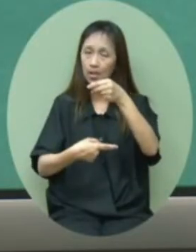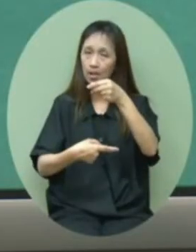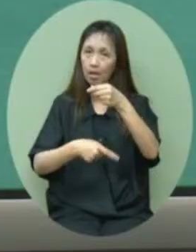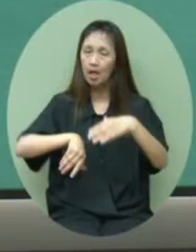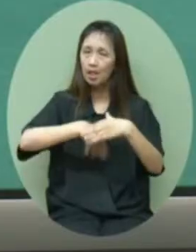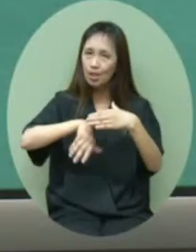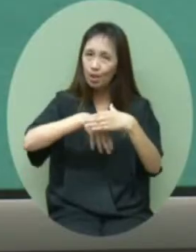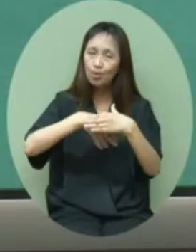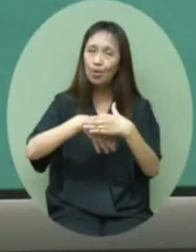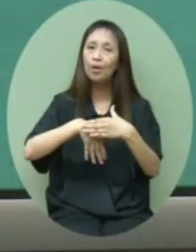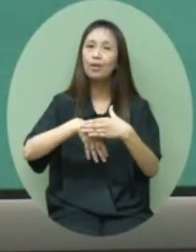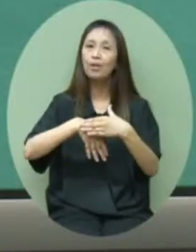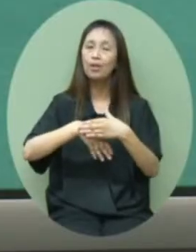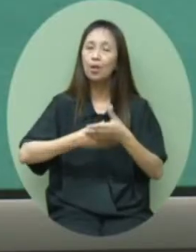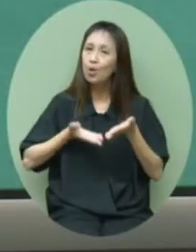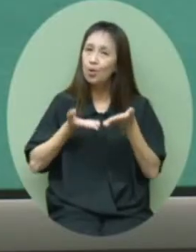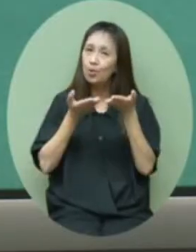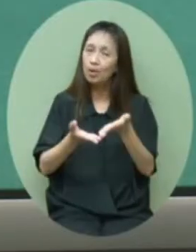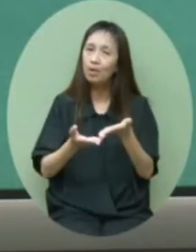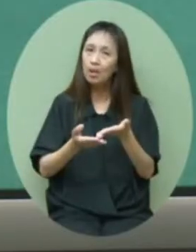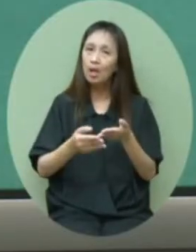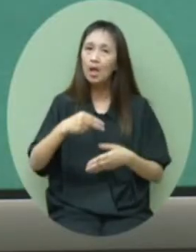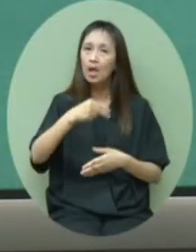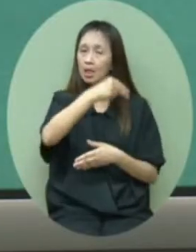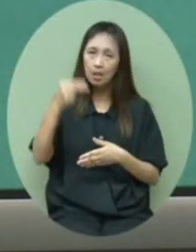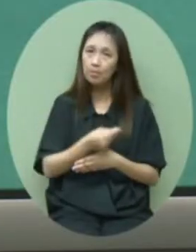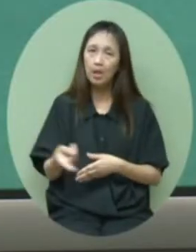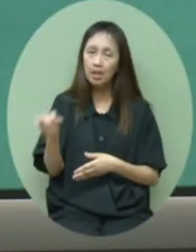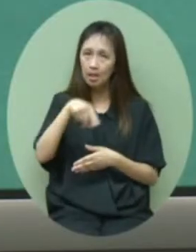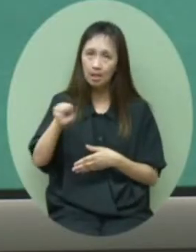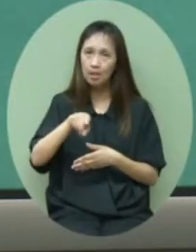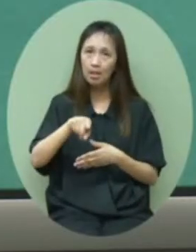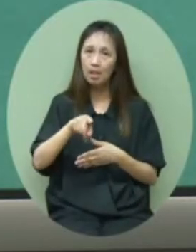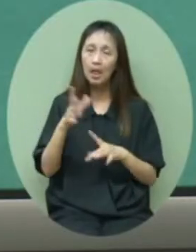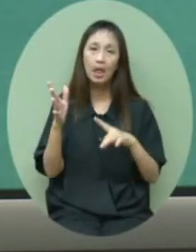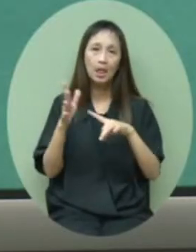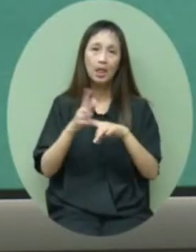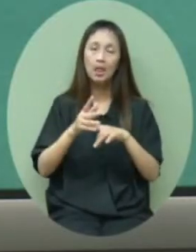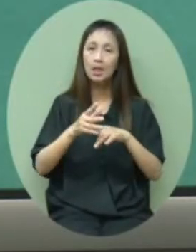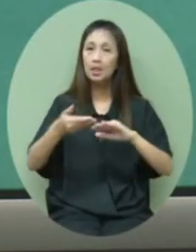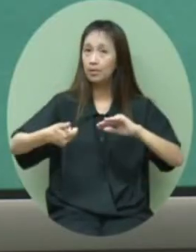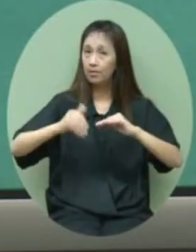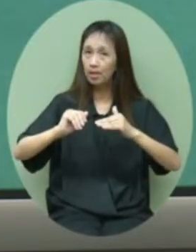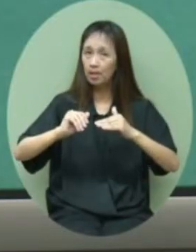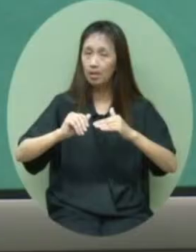transport concessions. On the 1st of July, the MTRCL will sent out